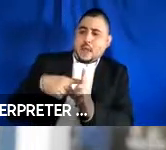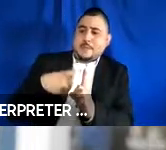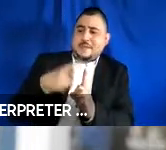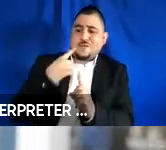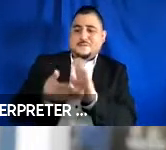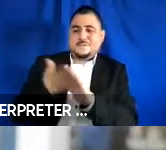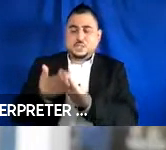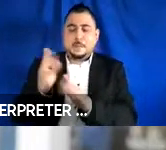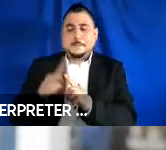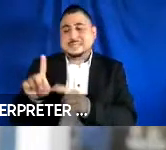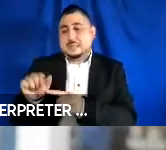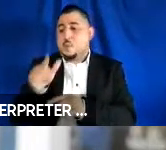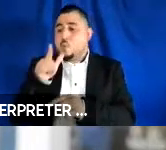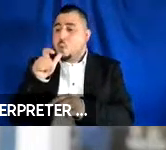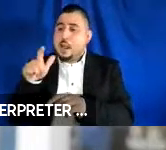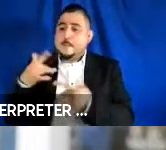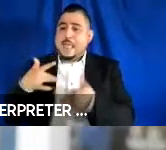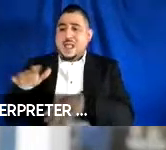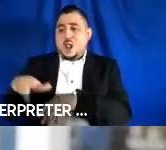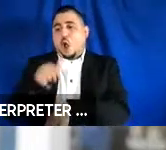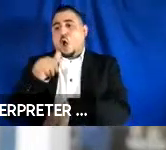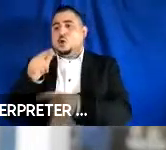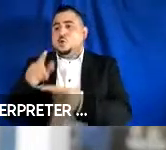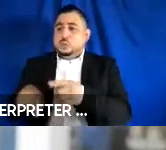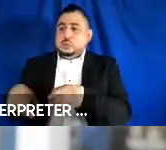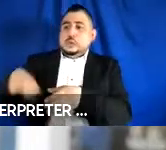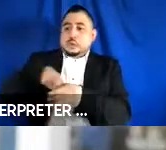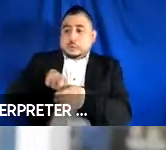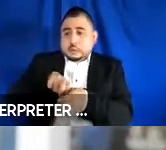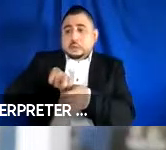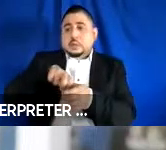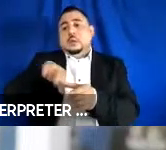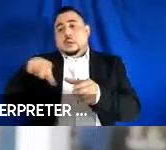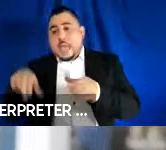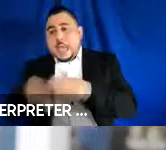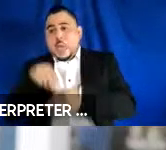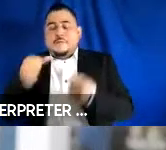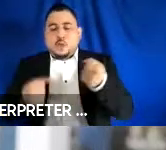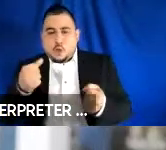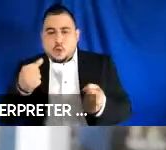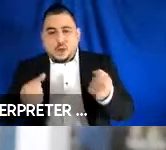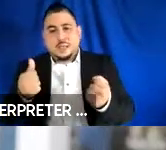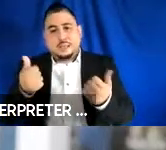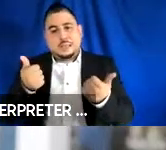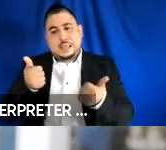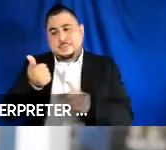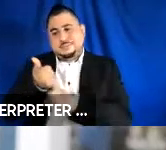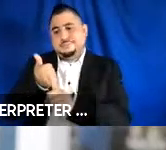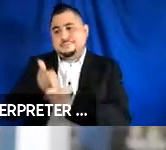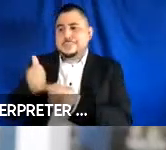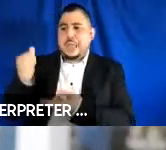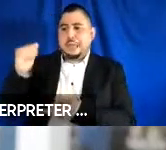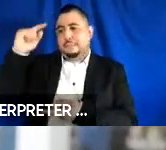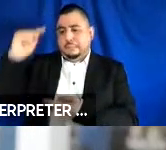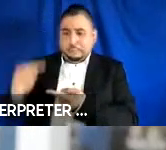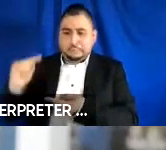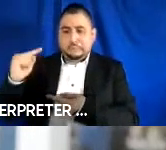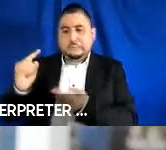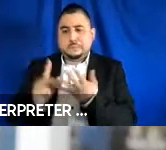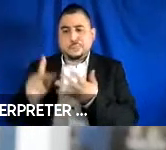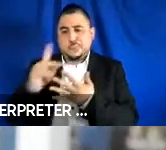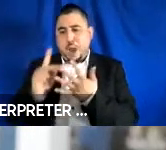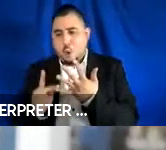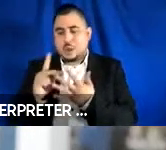disabled passengers who take longer to get into and out of cars might be deprioritized or penalized in some